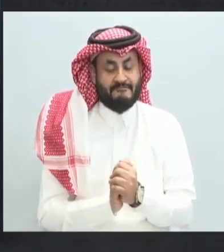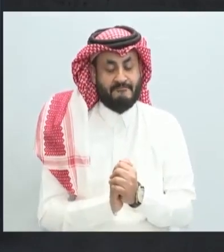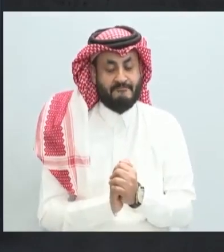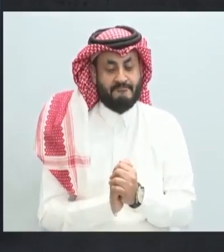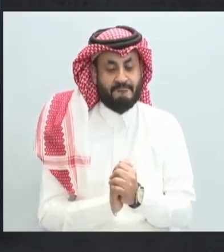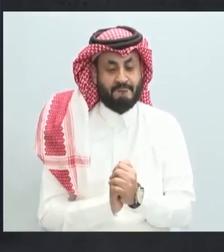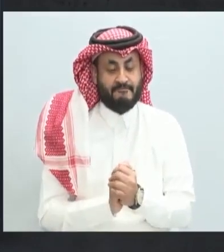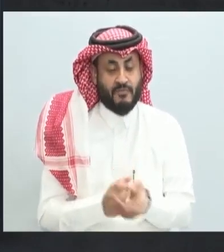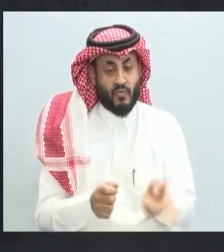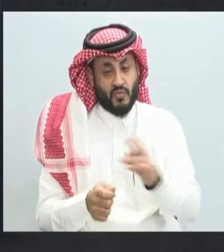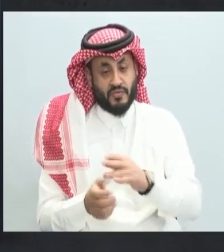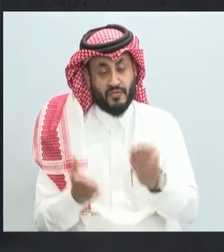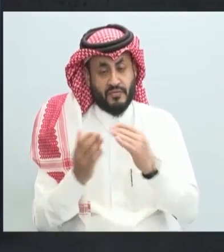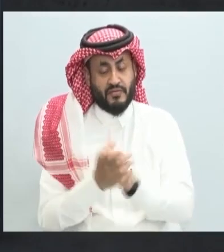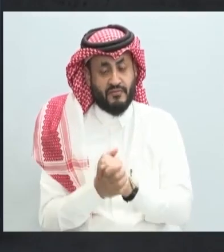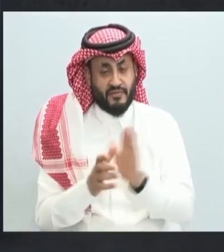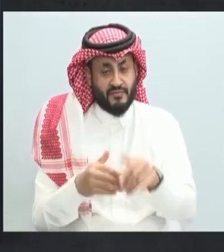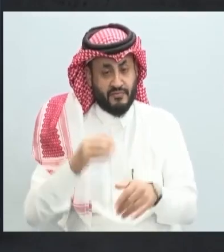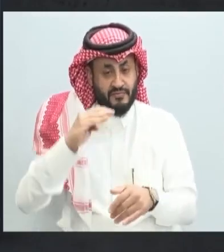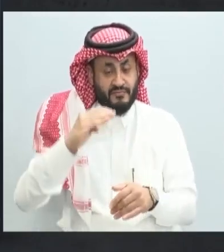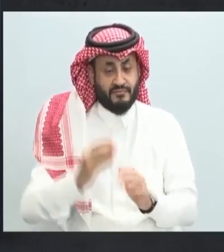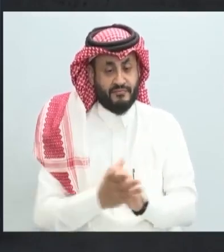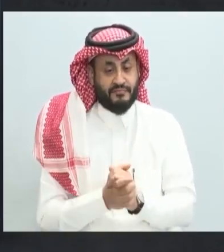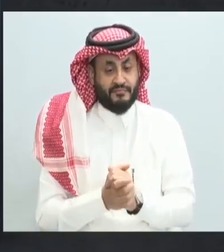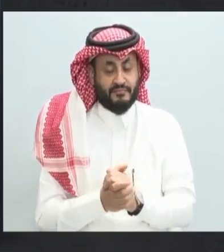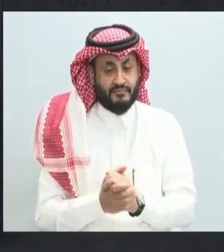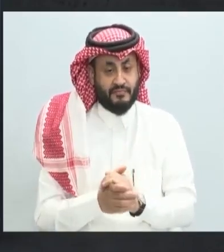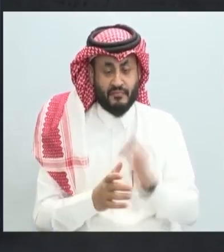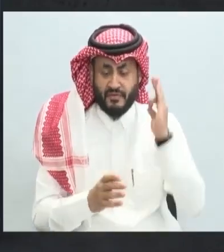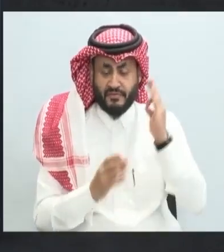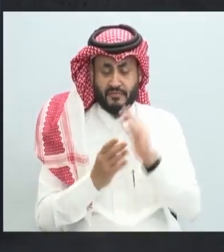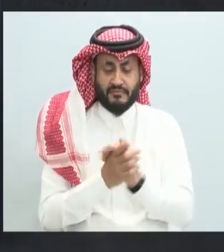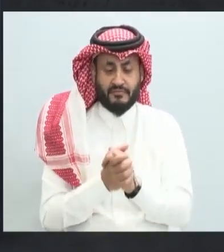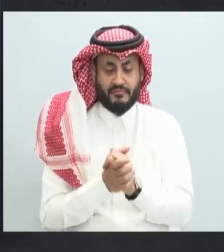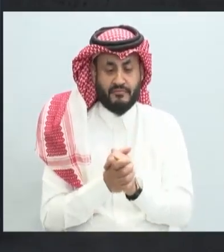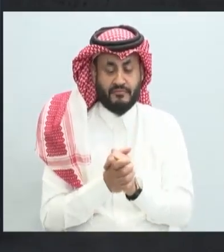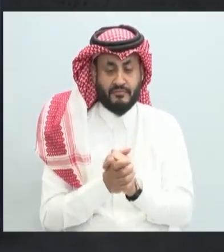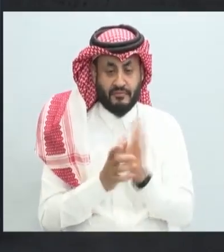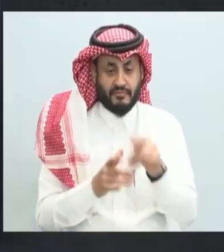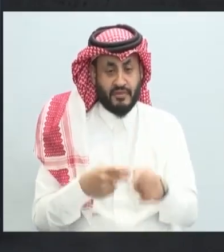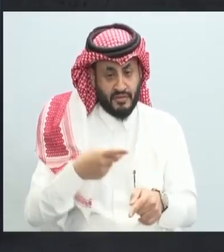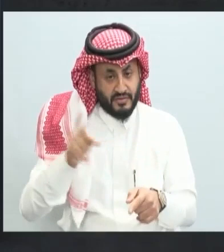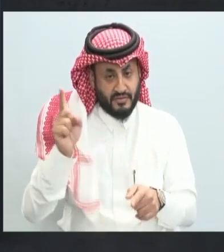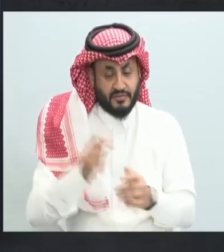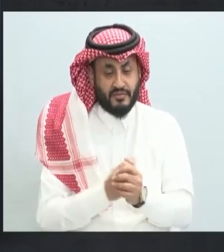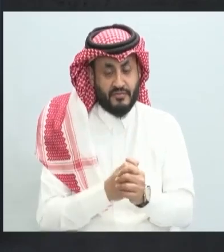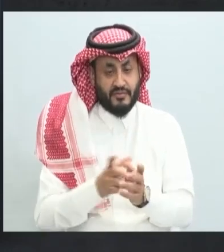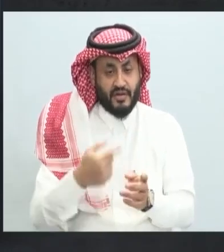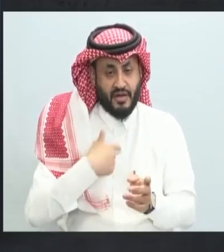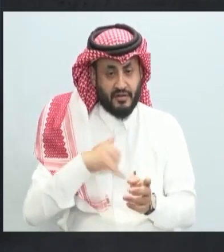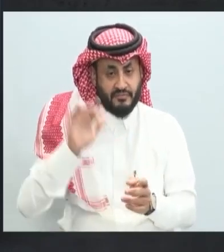that when you have the answer, or when you listen to the answer that says, yes, I